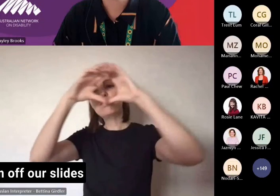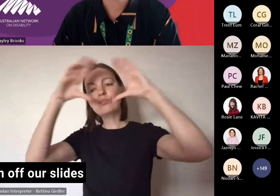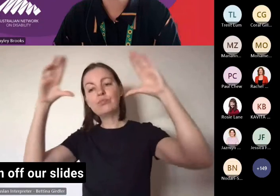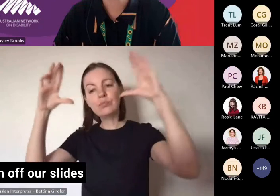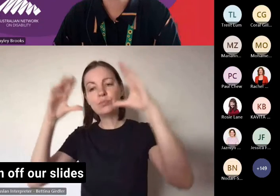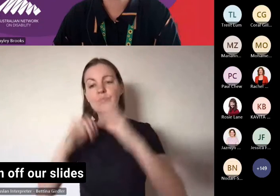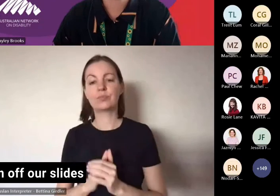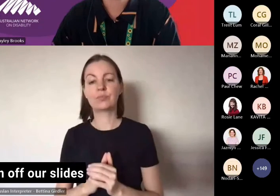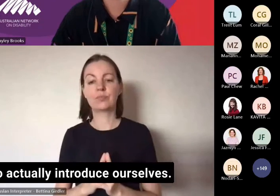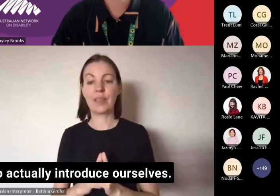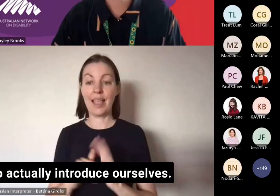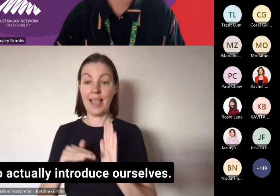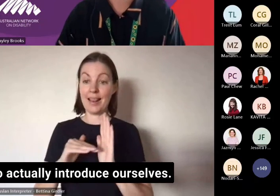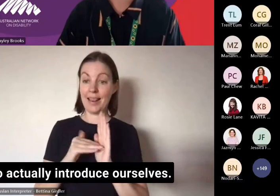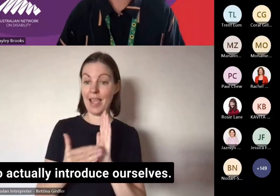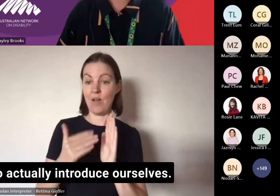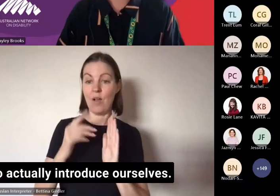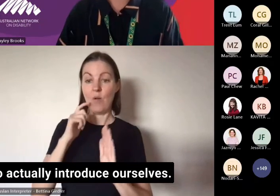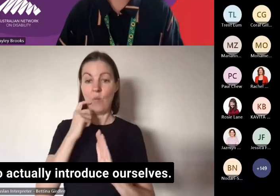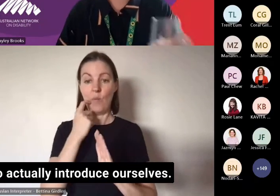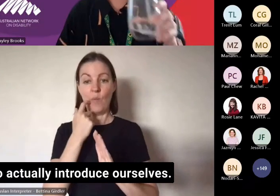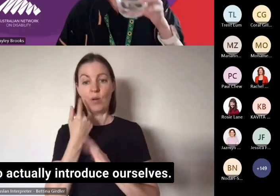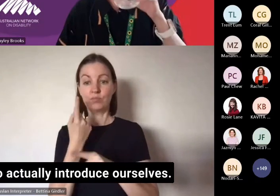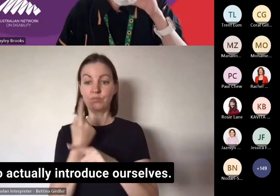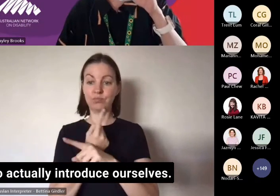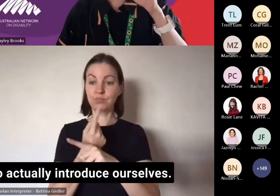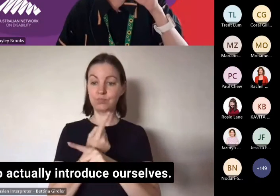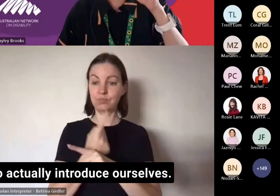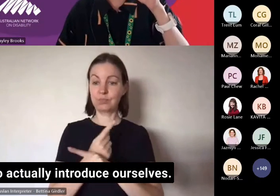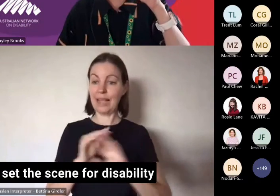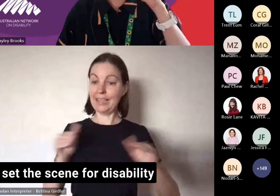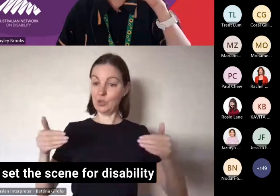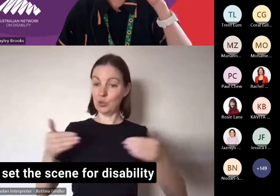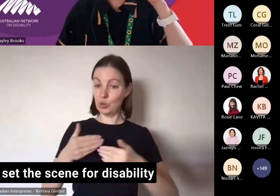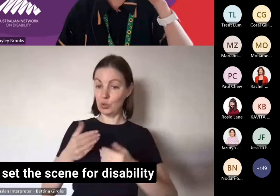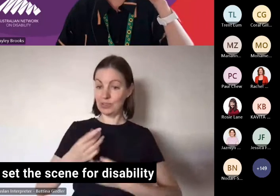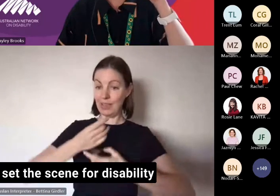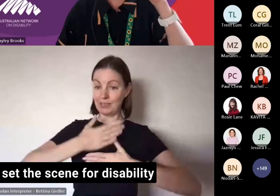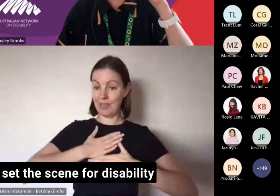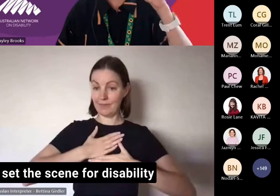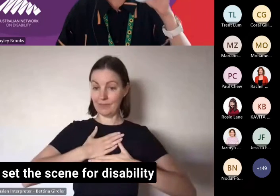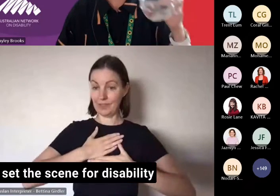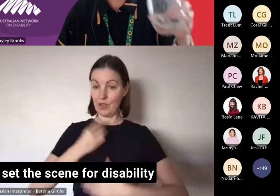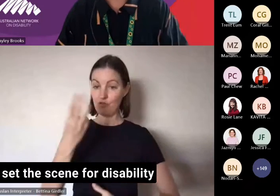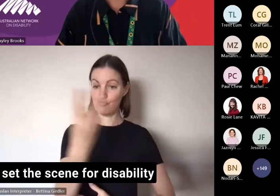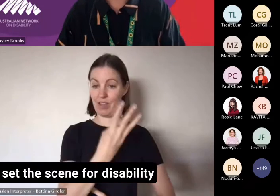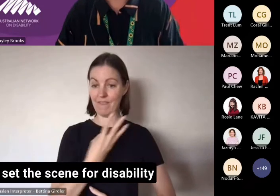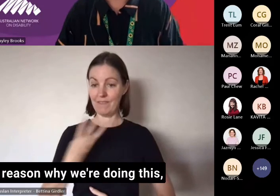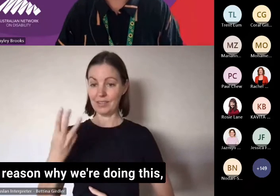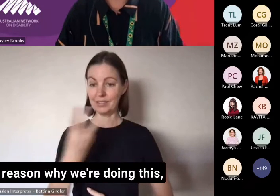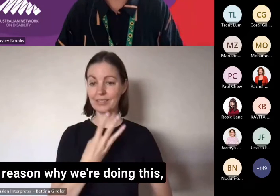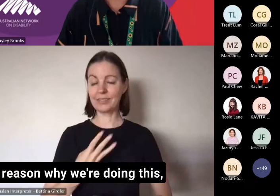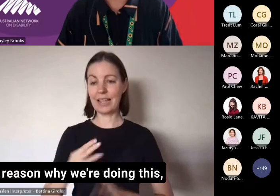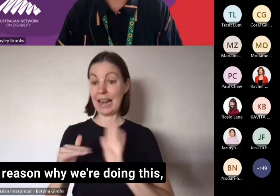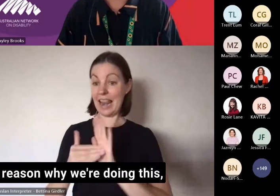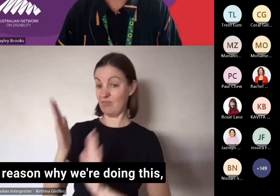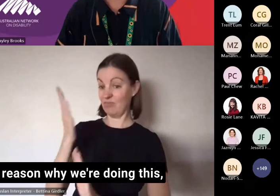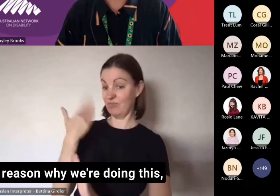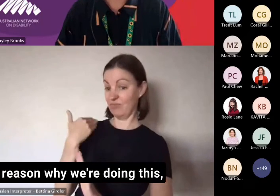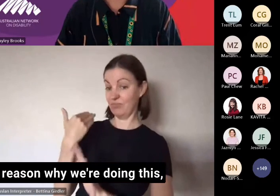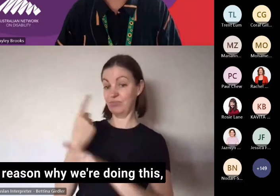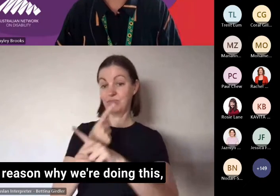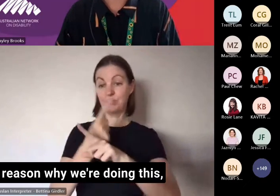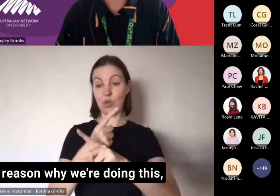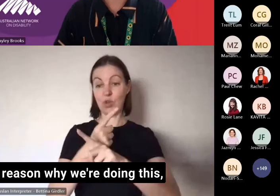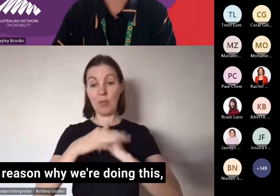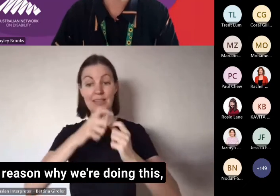turn off our slides and take a moment to actually introduce ourselves. So now that we've set the scene for disability in Australia and the